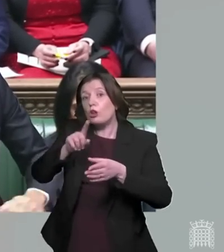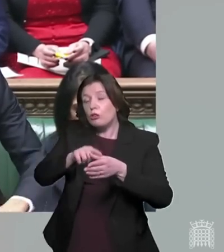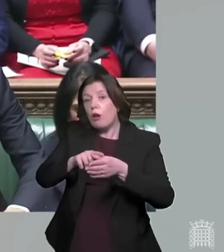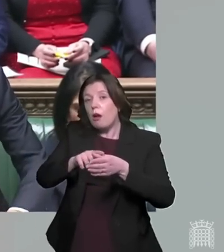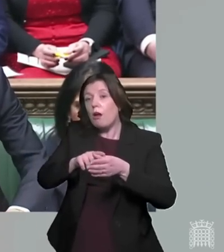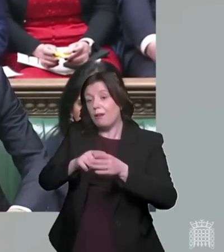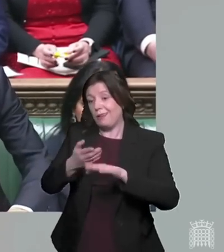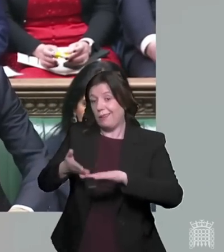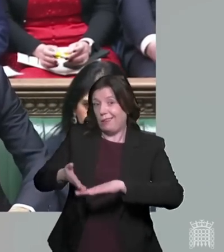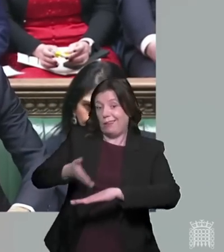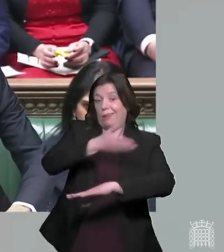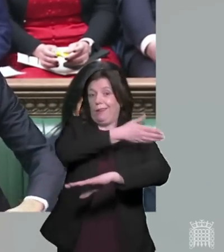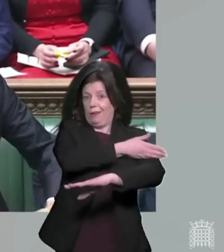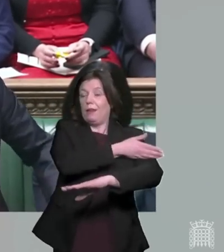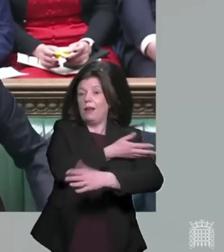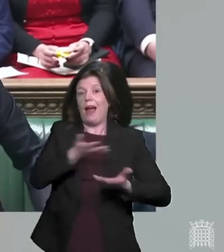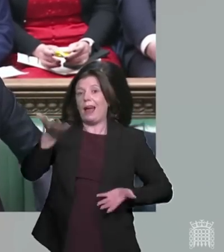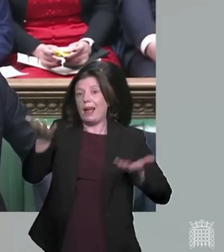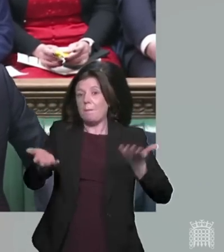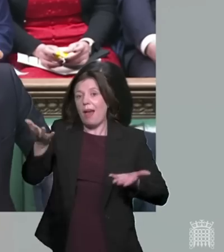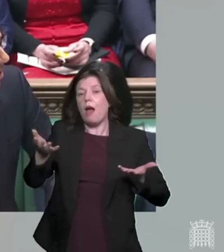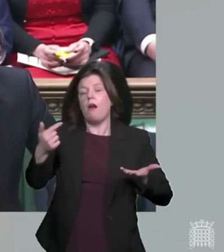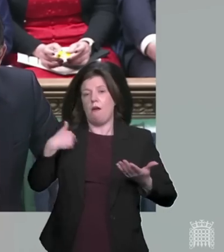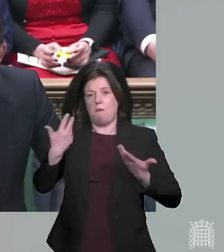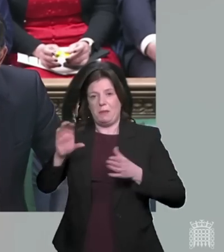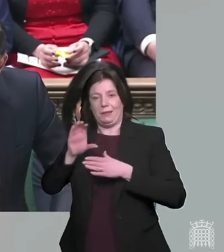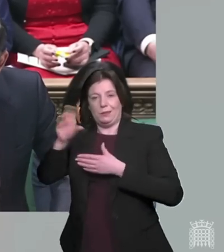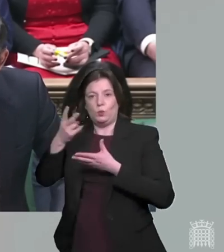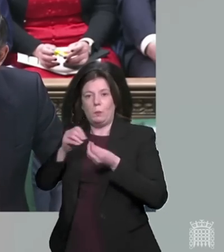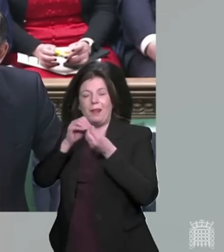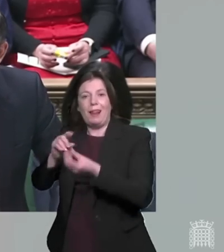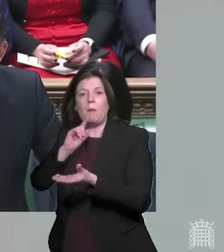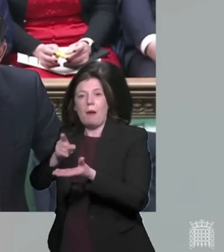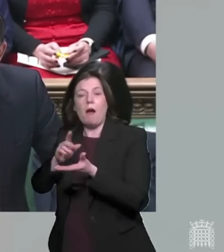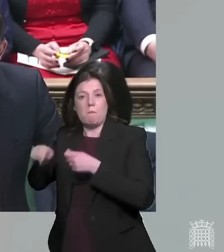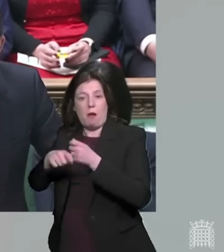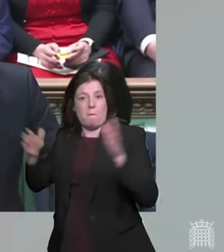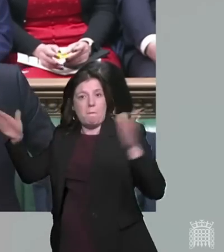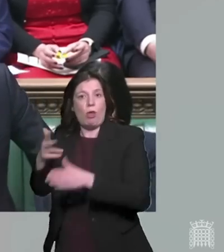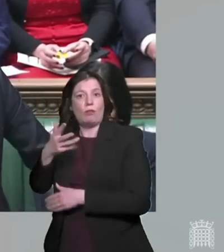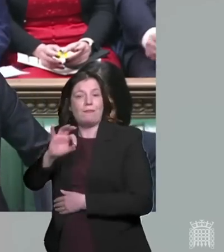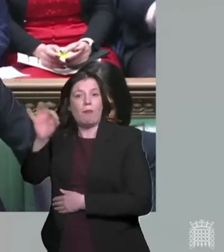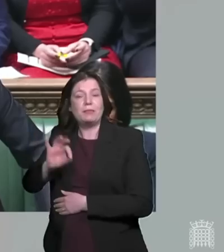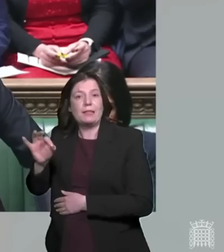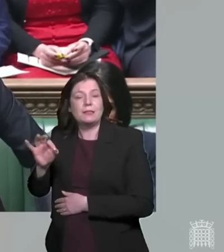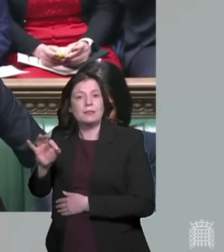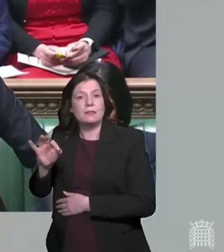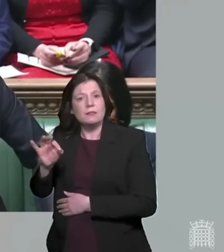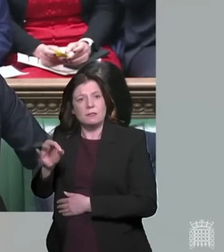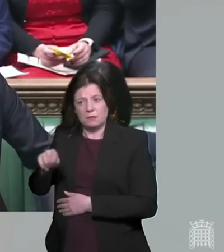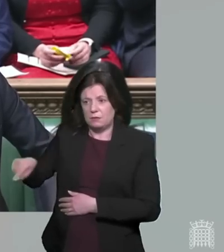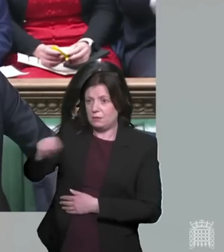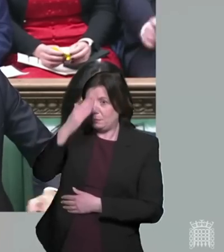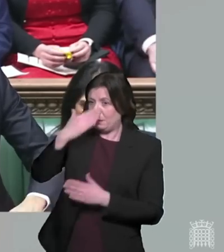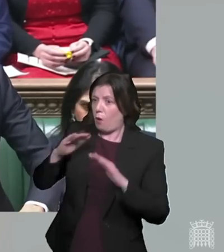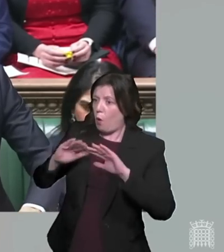the peak. That's partly as a result of the £2 billion of extra investment that we've made over these 3 years to tackle rough sleeping, and we continue